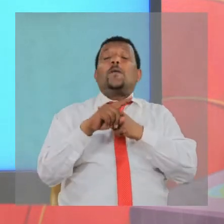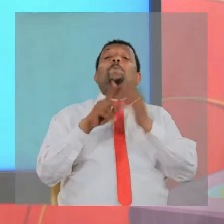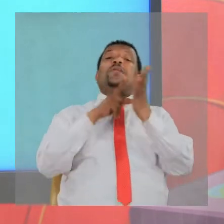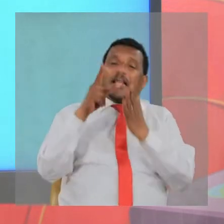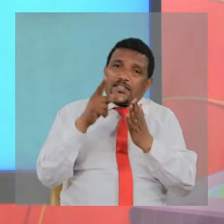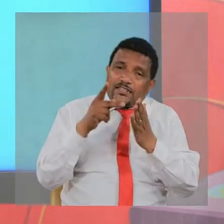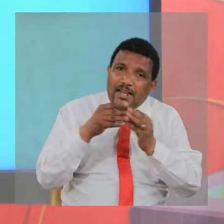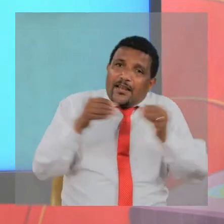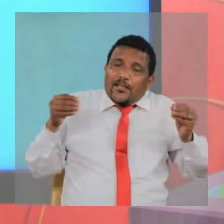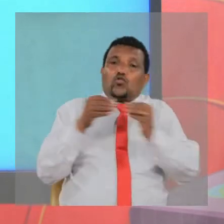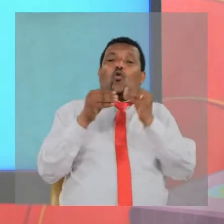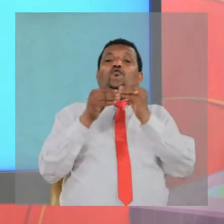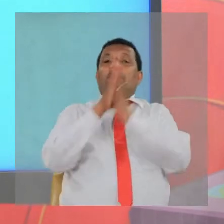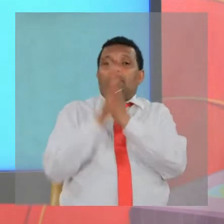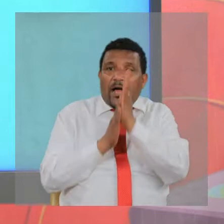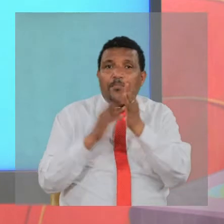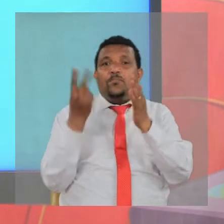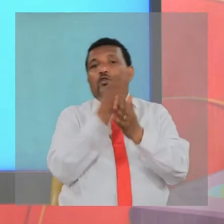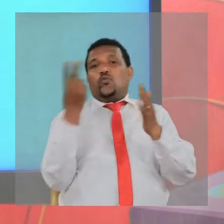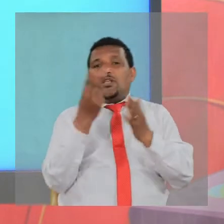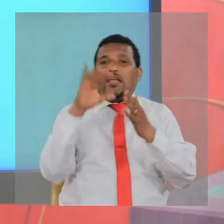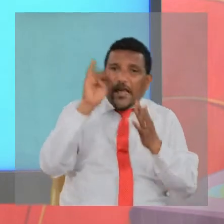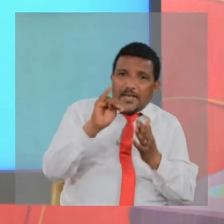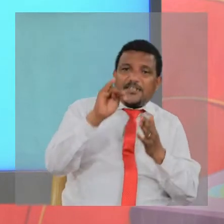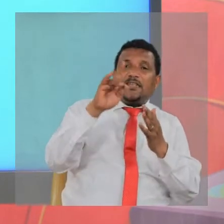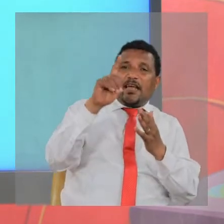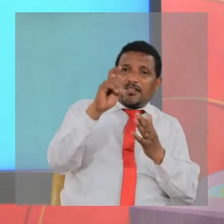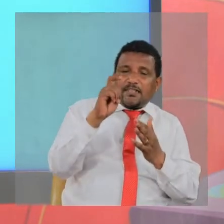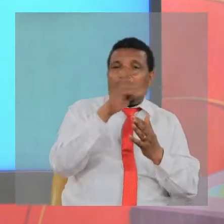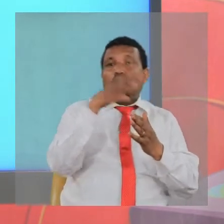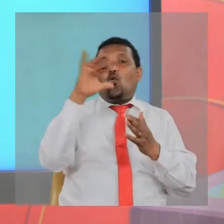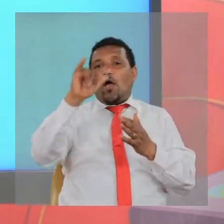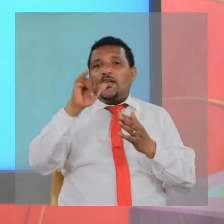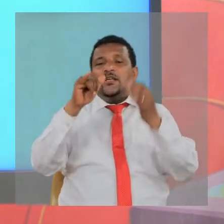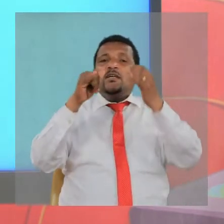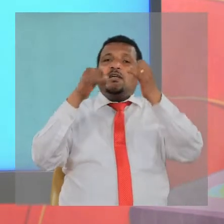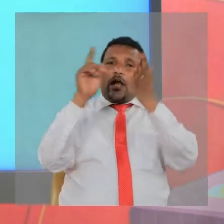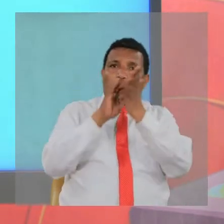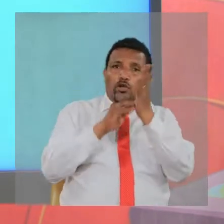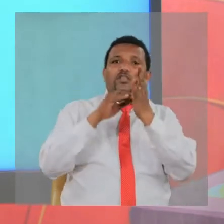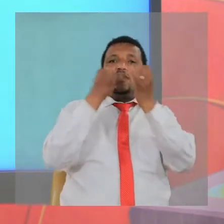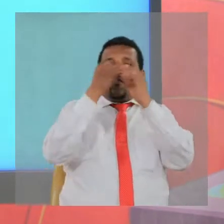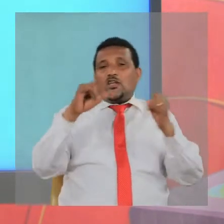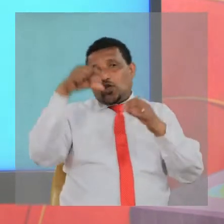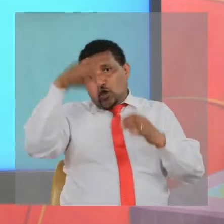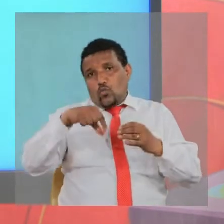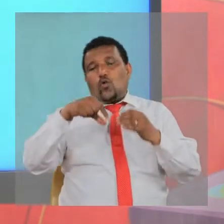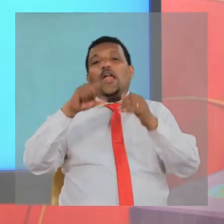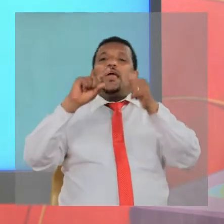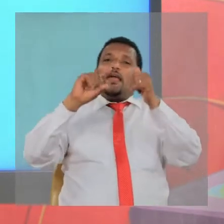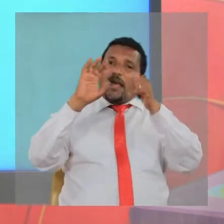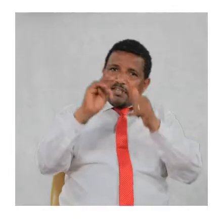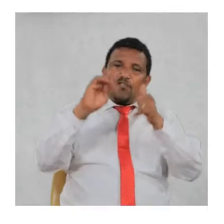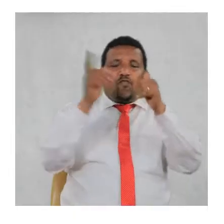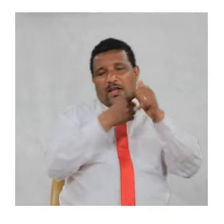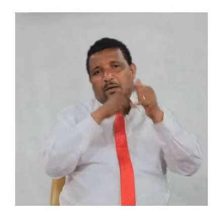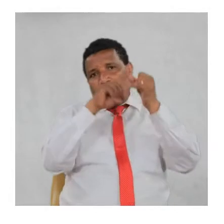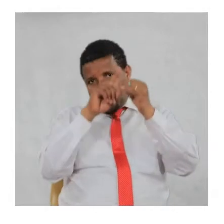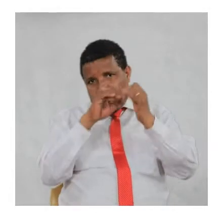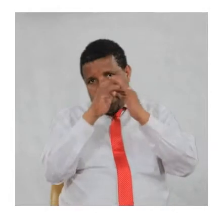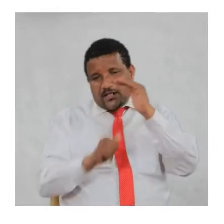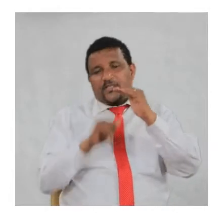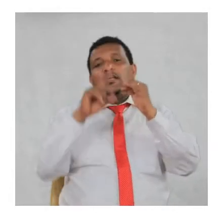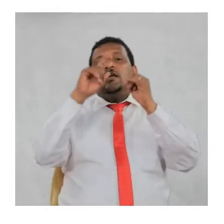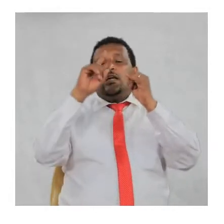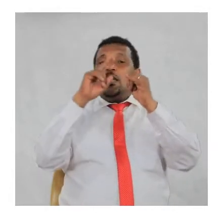of demand between X and Y is calculated by dividing Qx final minus Qx initial divided by the price of